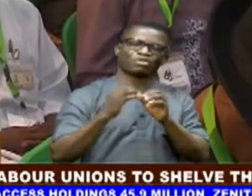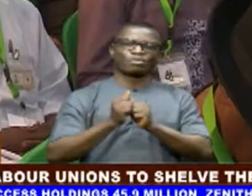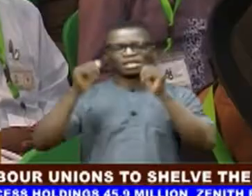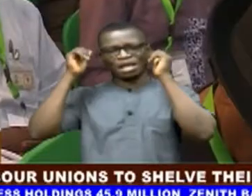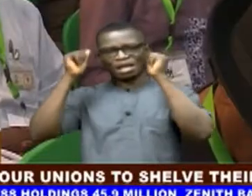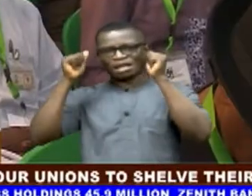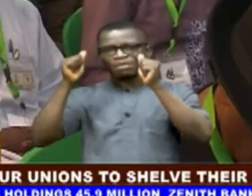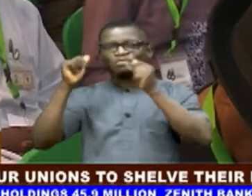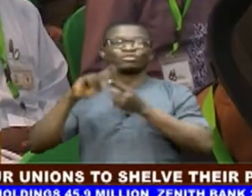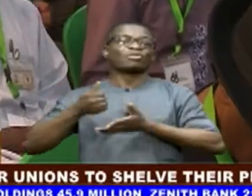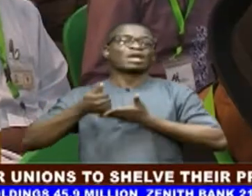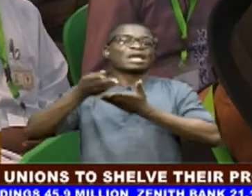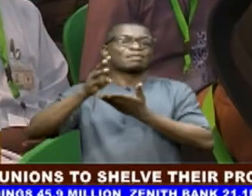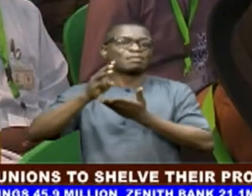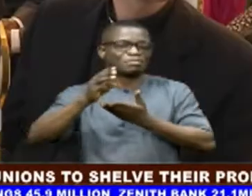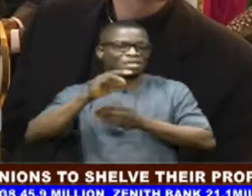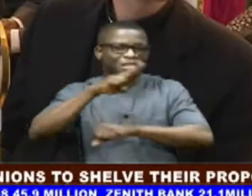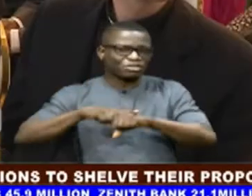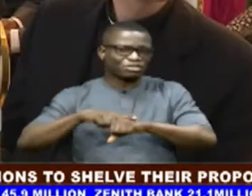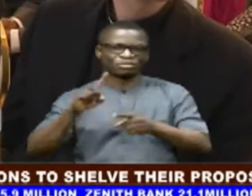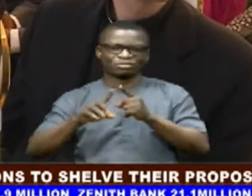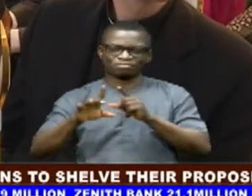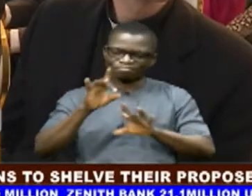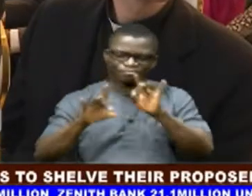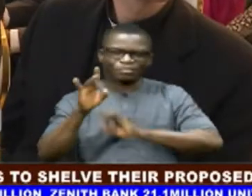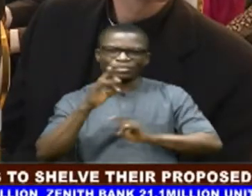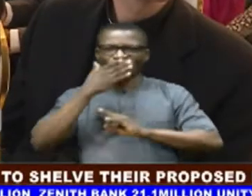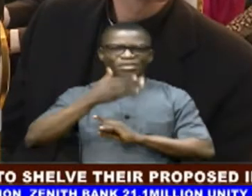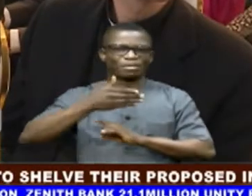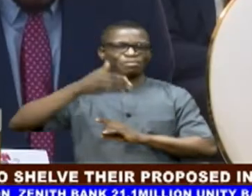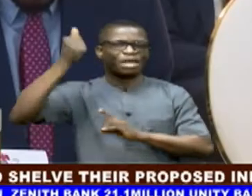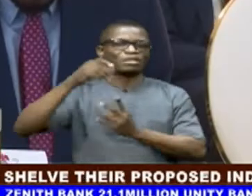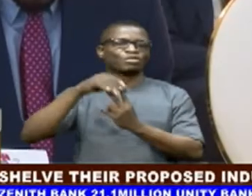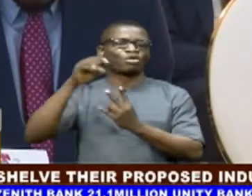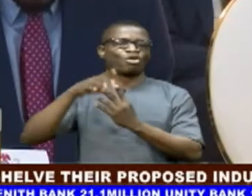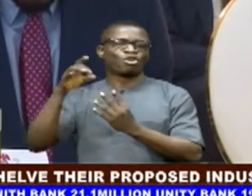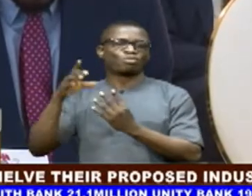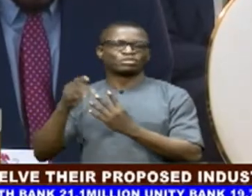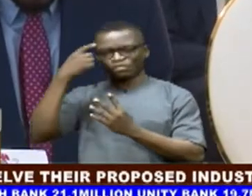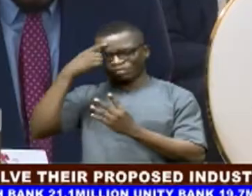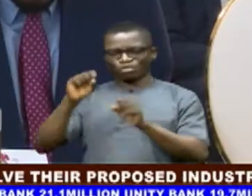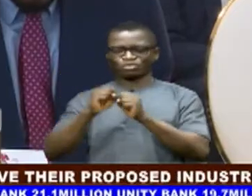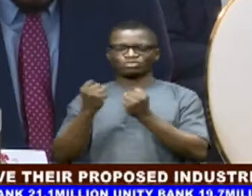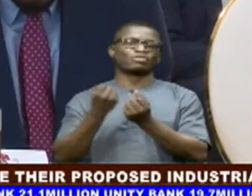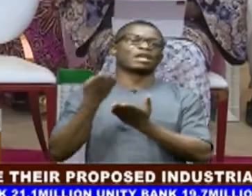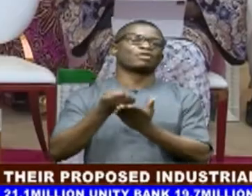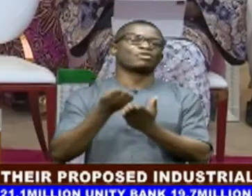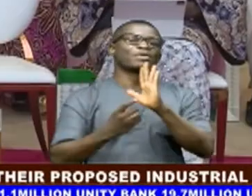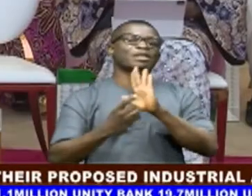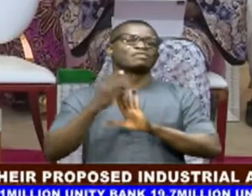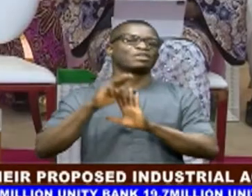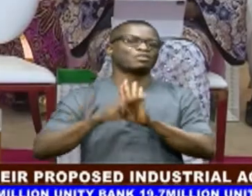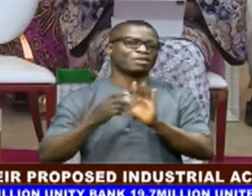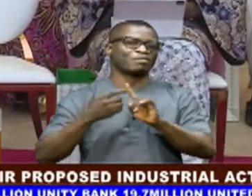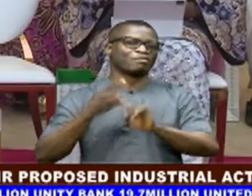academics to enable the nation harness the best and most viable options for socio-economic development.